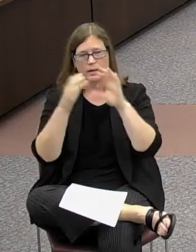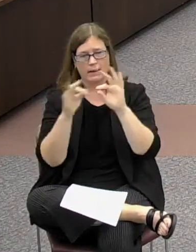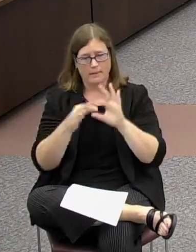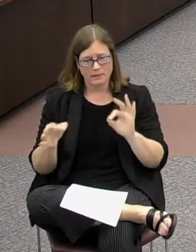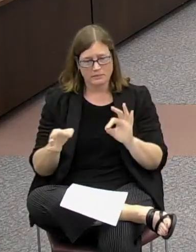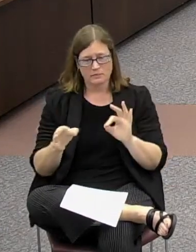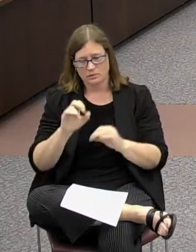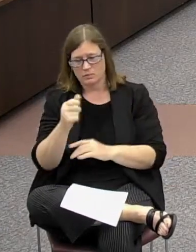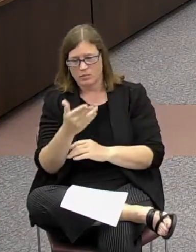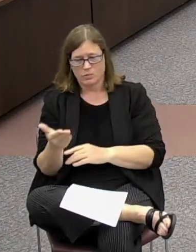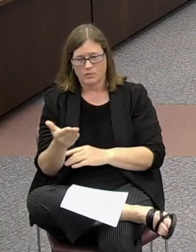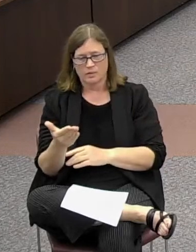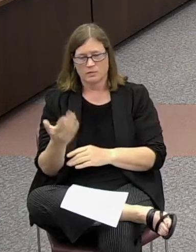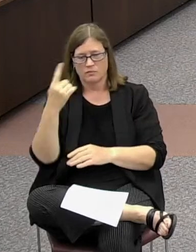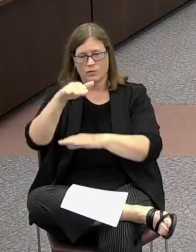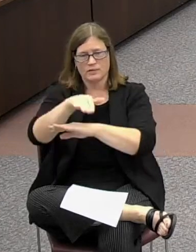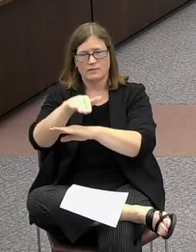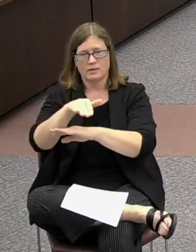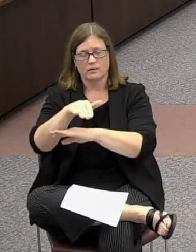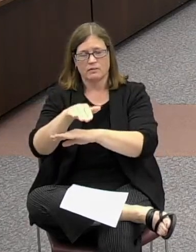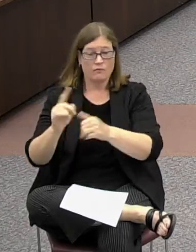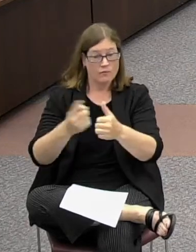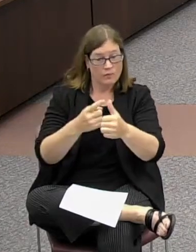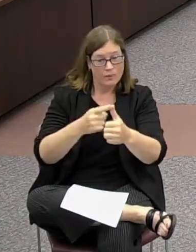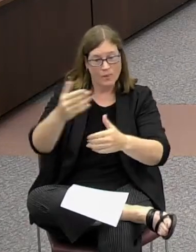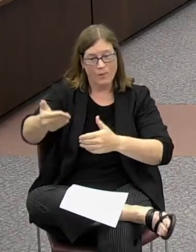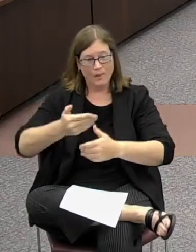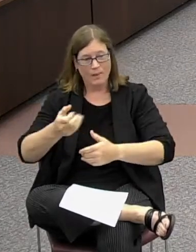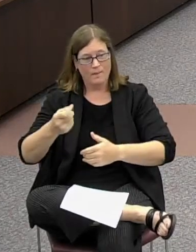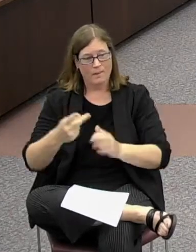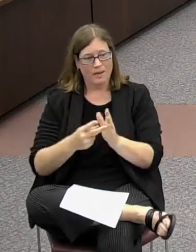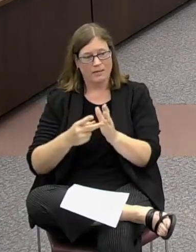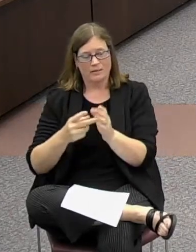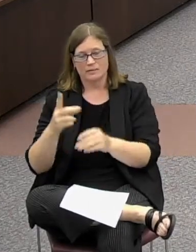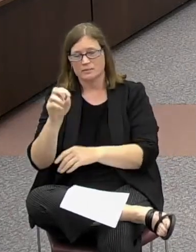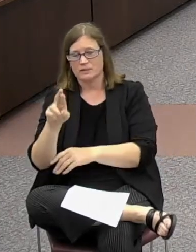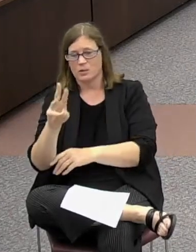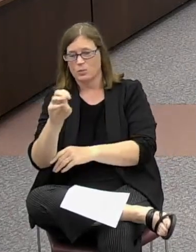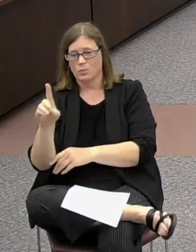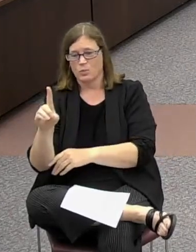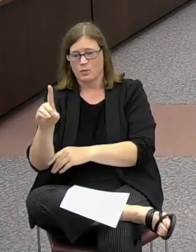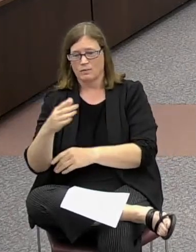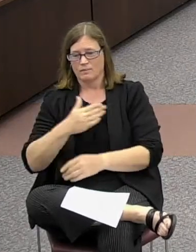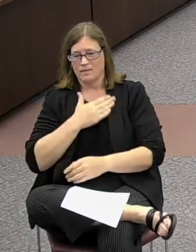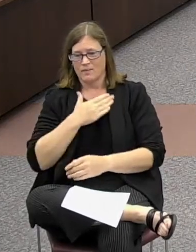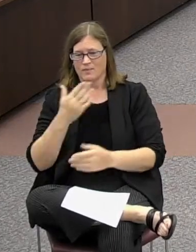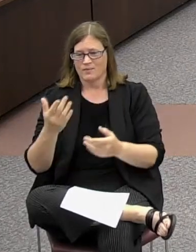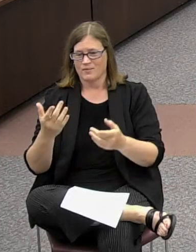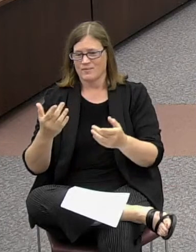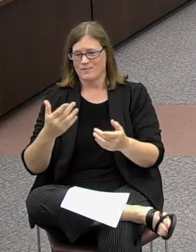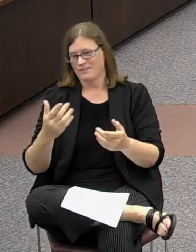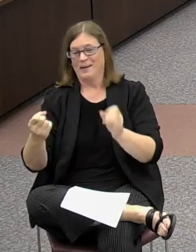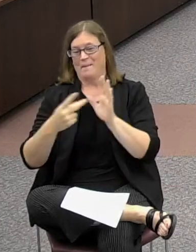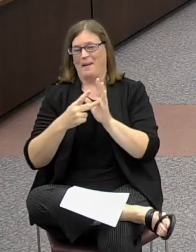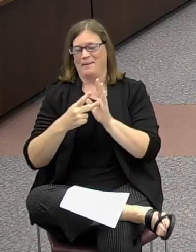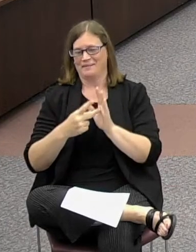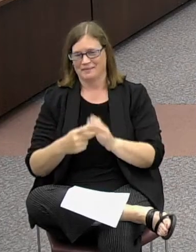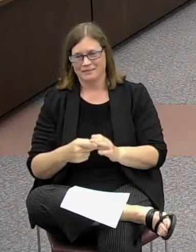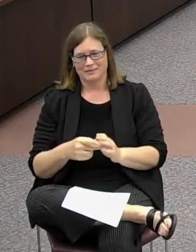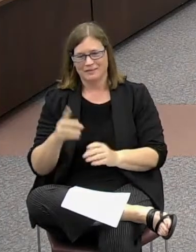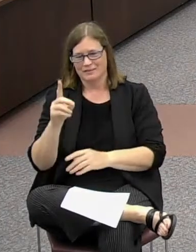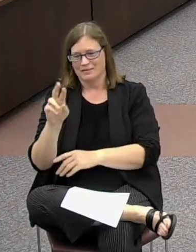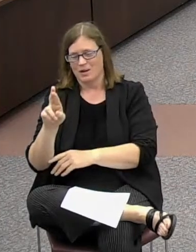of things this evening. First of all, welcome back, Dr. Wood. We are very glad you chose to return. This is